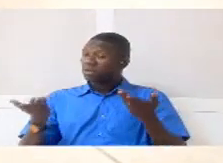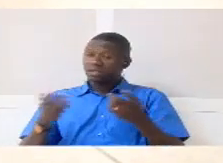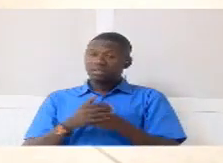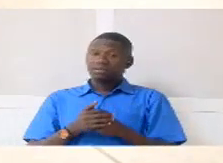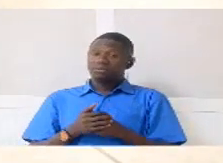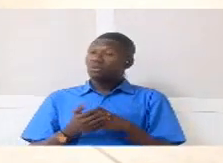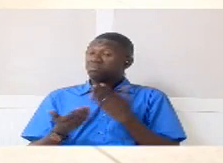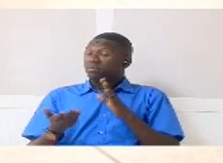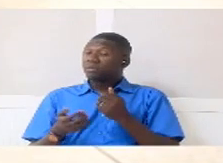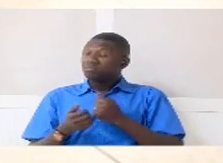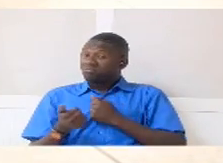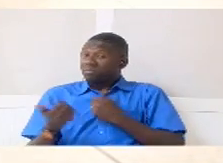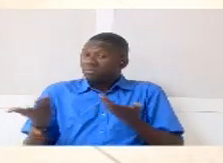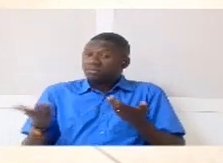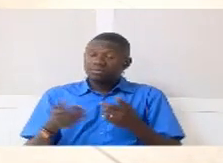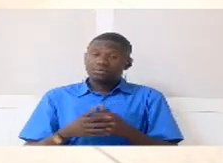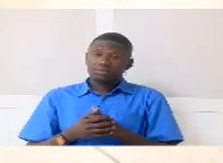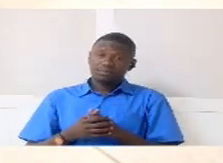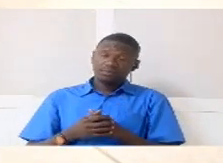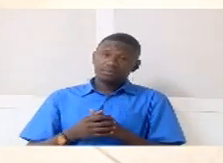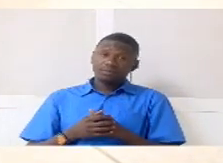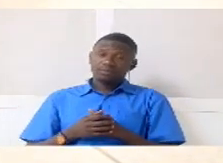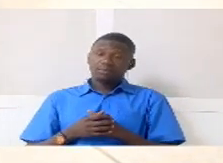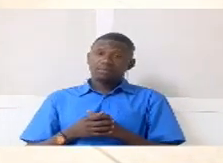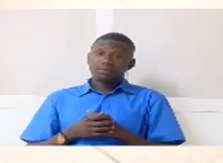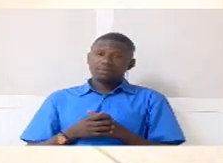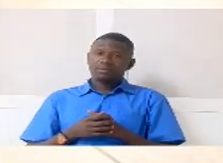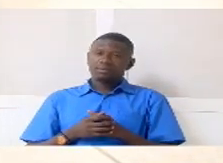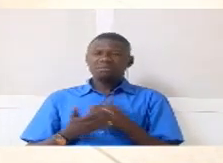Could you take that answer again?